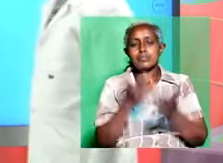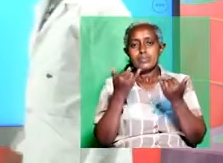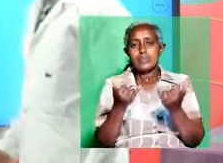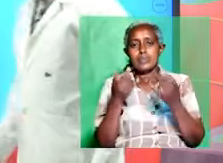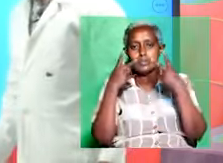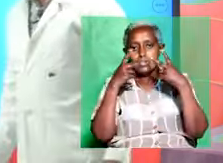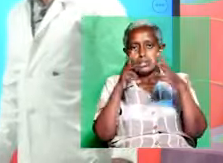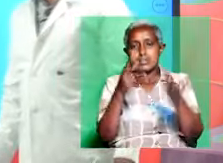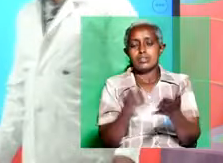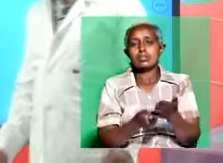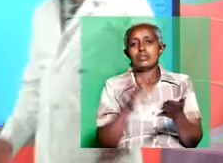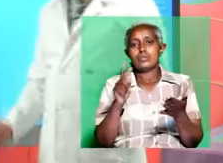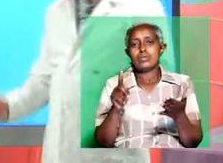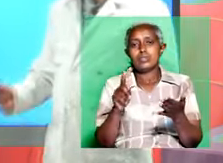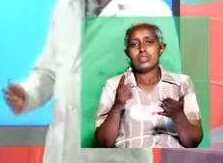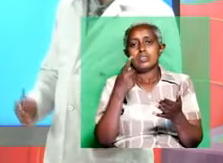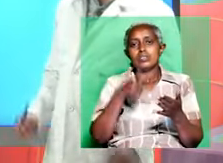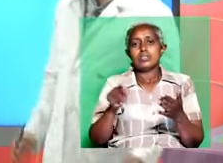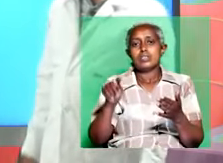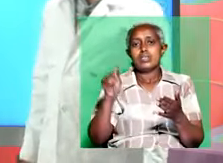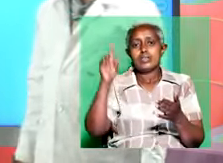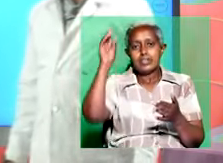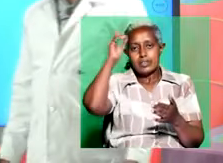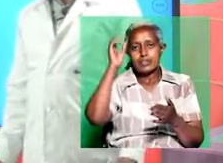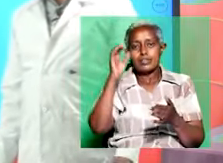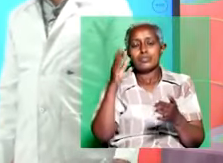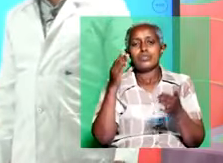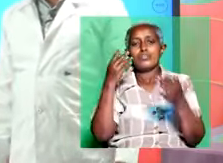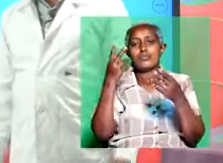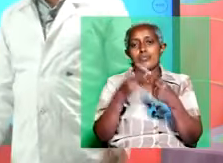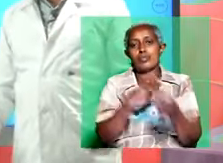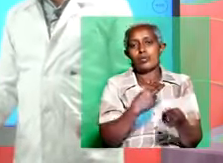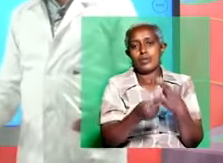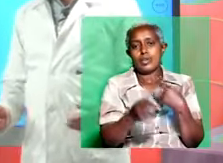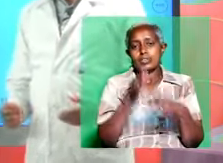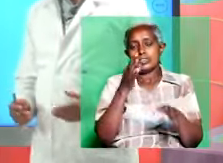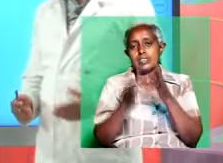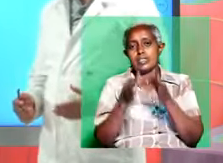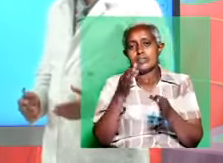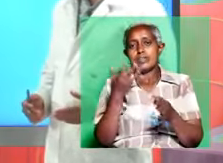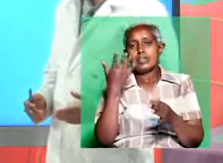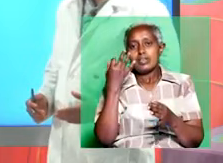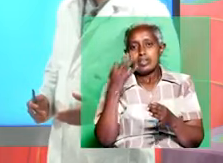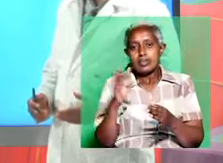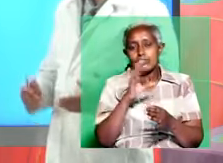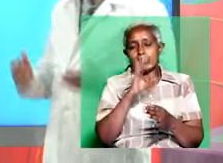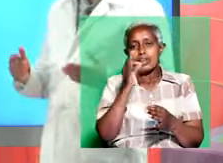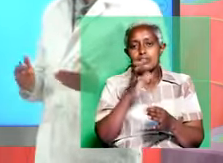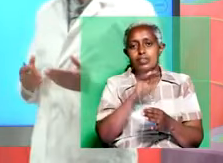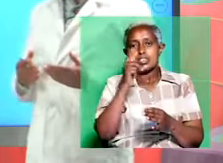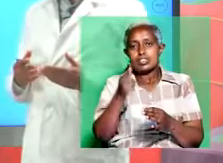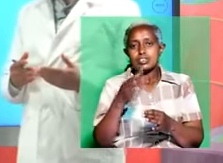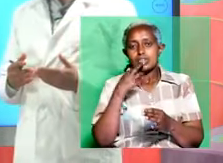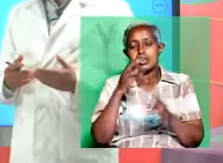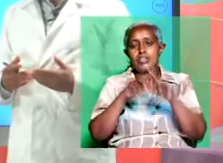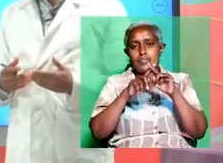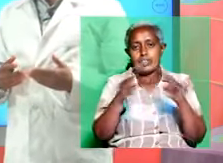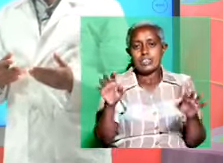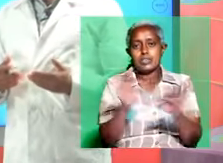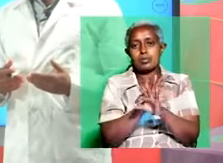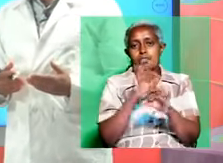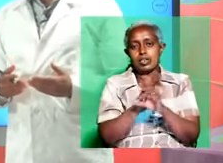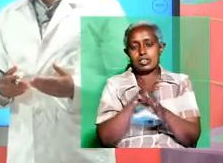Now let's see this one, the derivative of a product. If f and g are differentiable